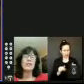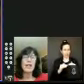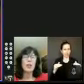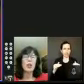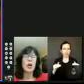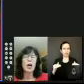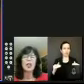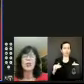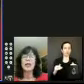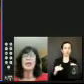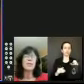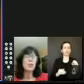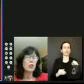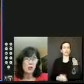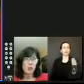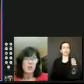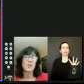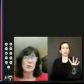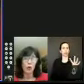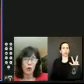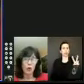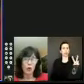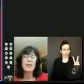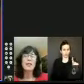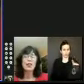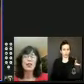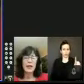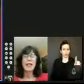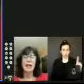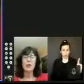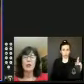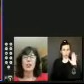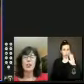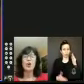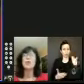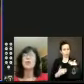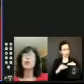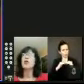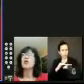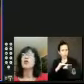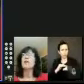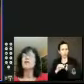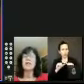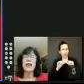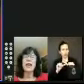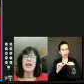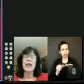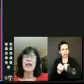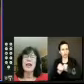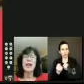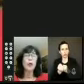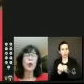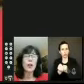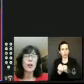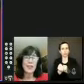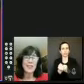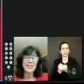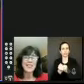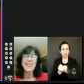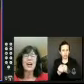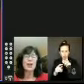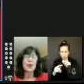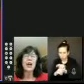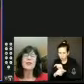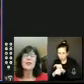a stable, ongoing, and nimble source of support, training, and outreach to over 250,000